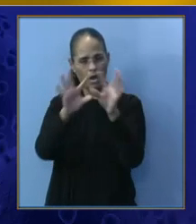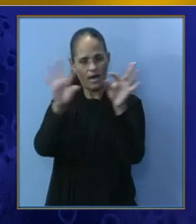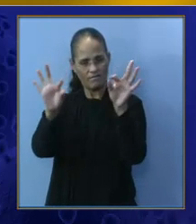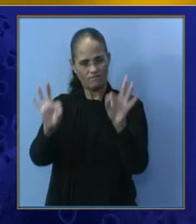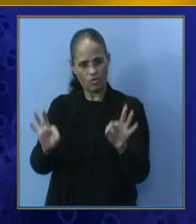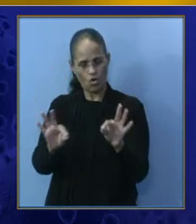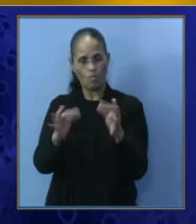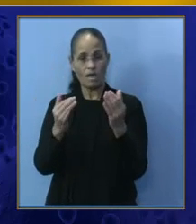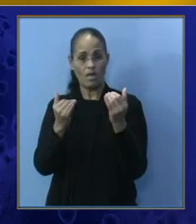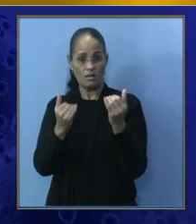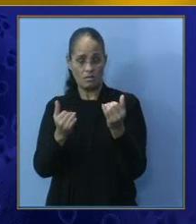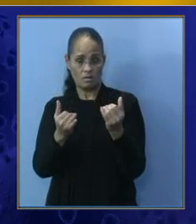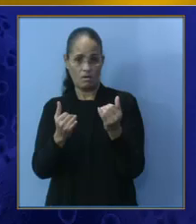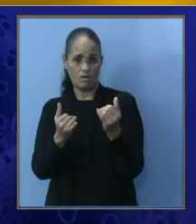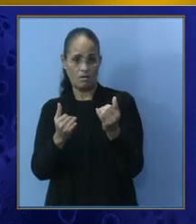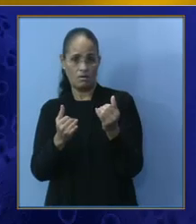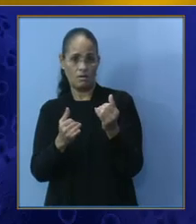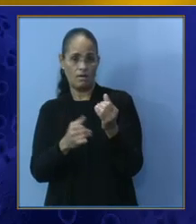found at